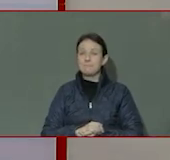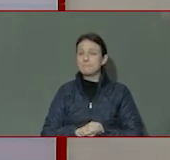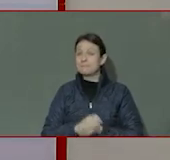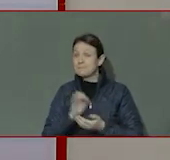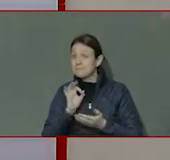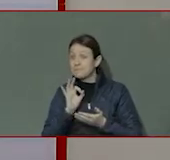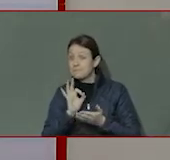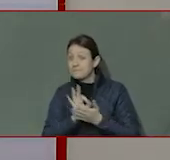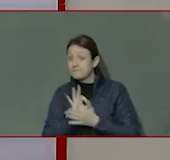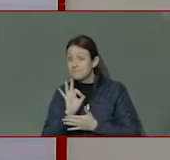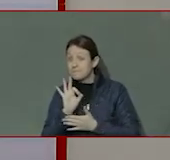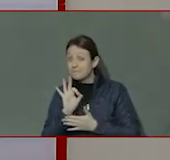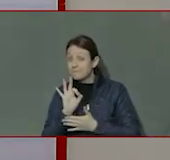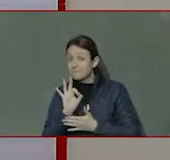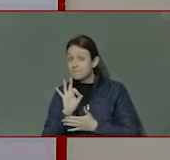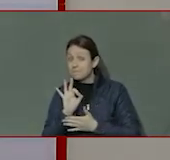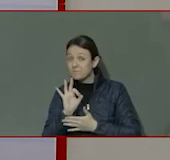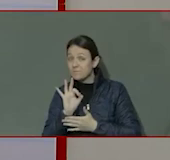$13.7.